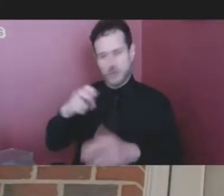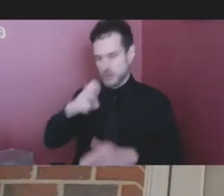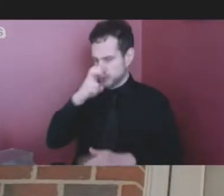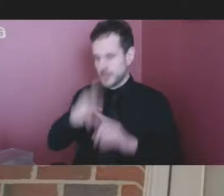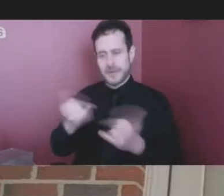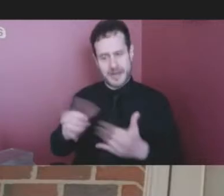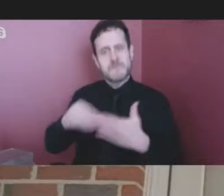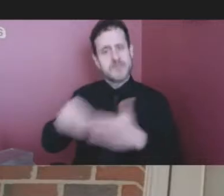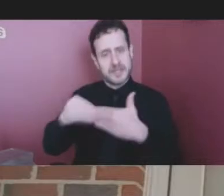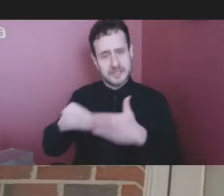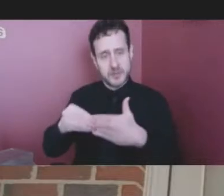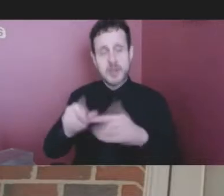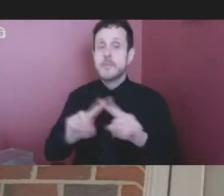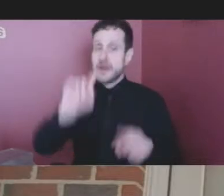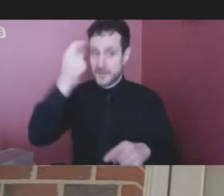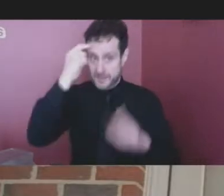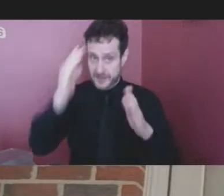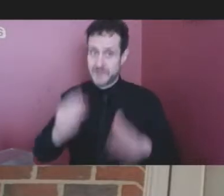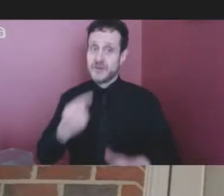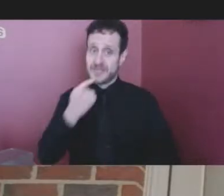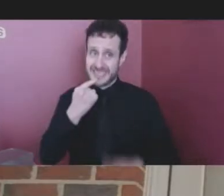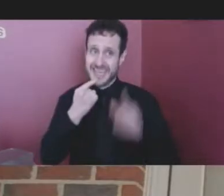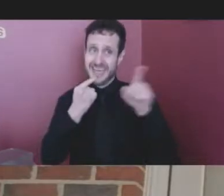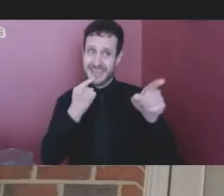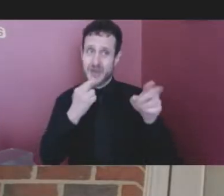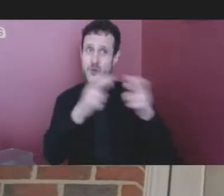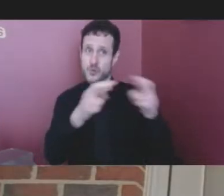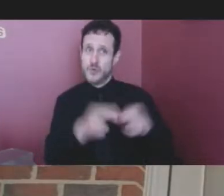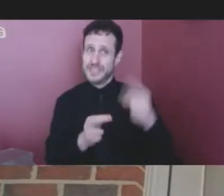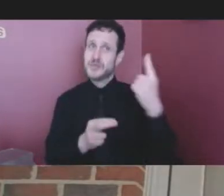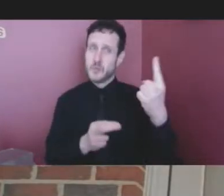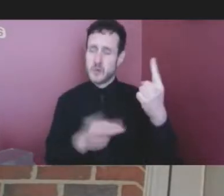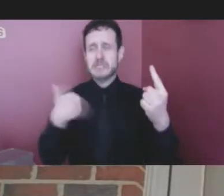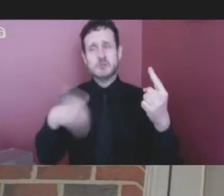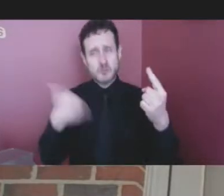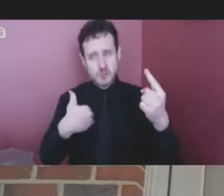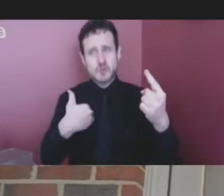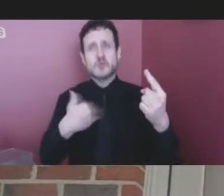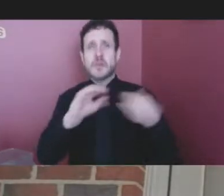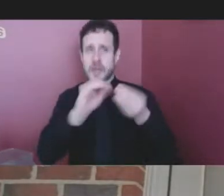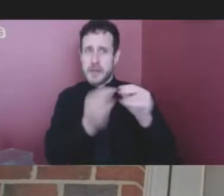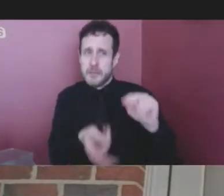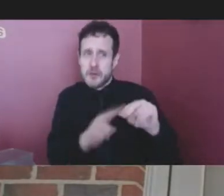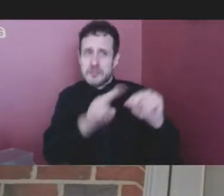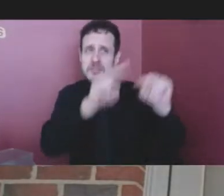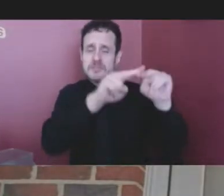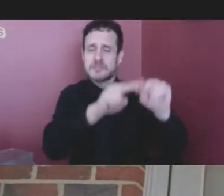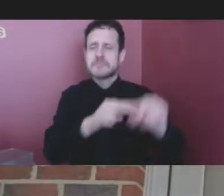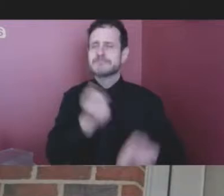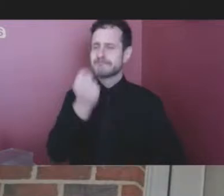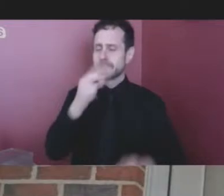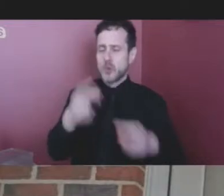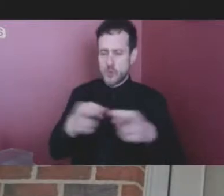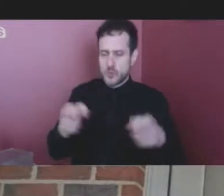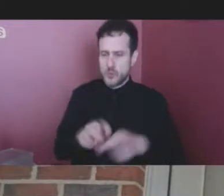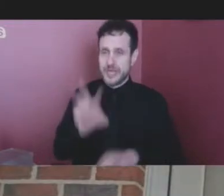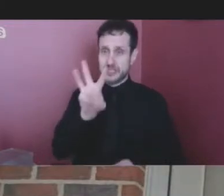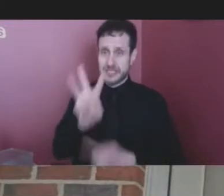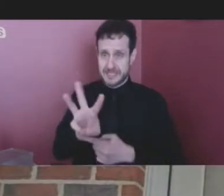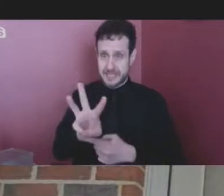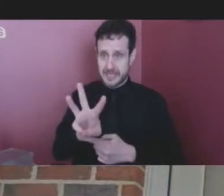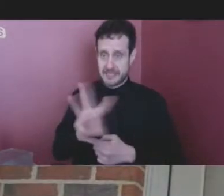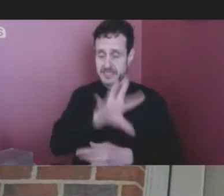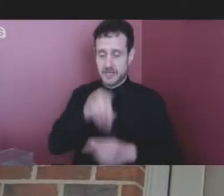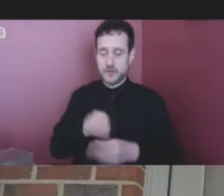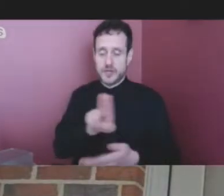governor mentioned, we've also seen some troubling trends. In Region 6, which includes the University